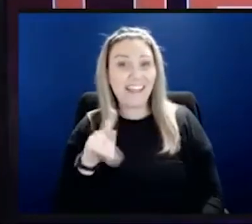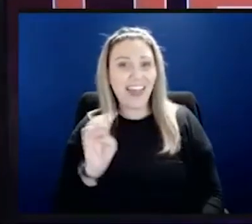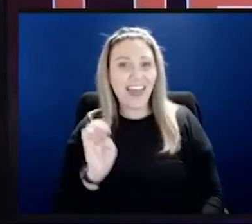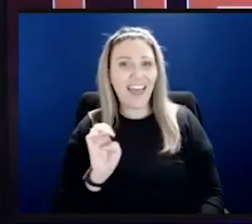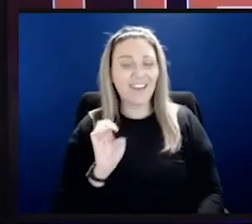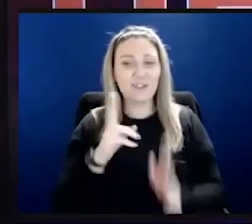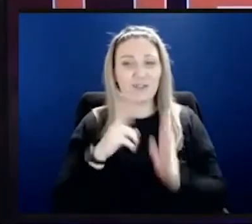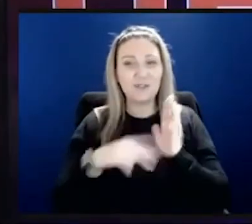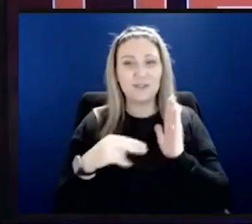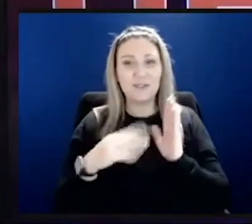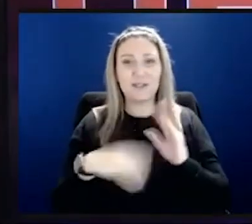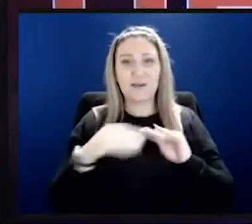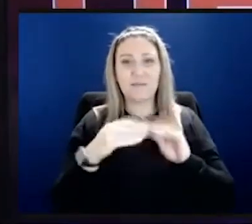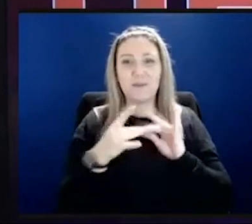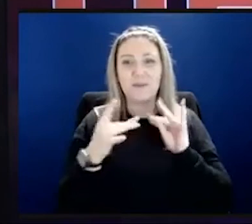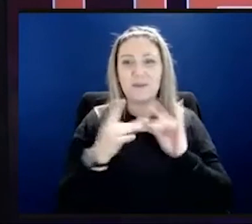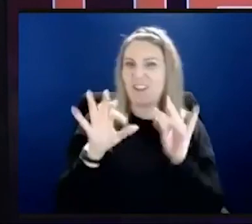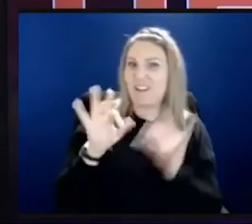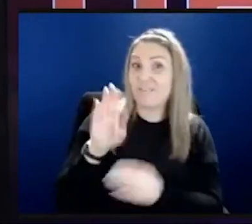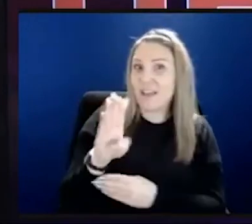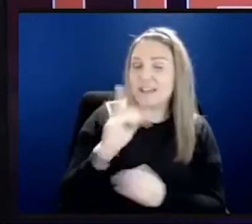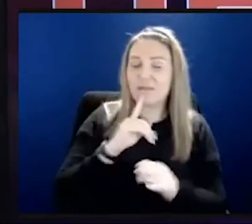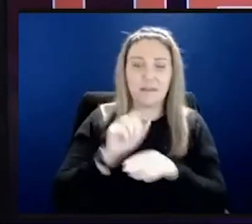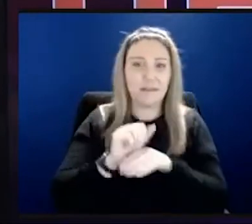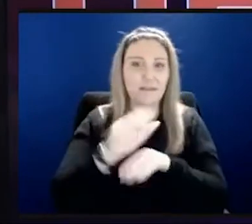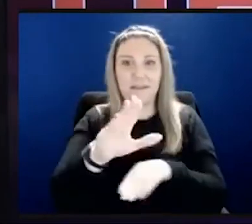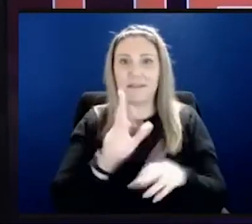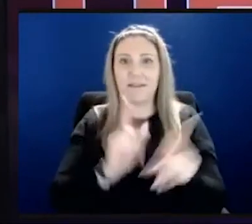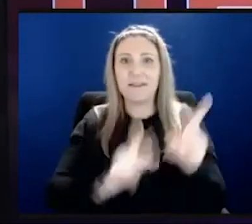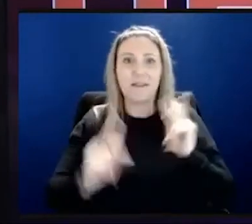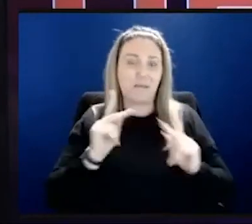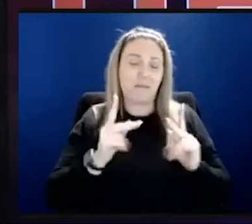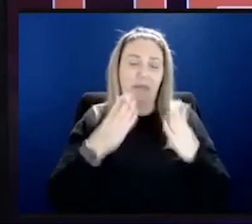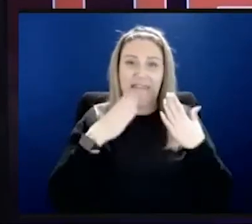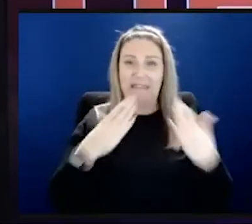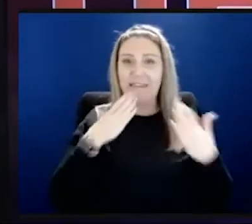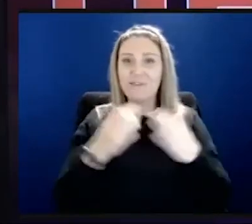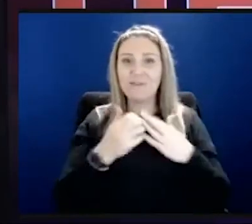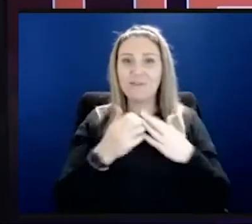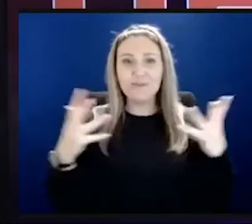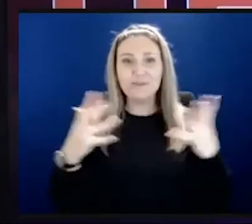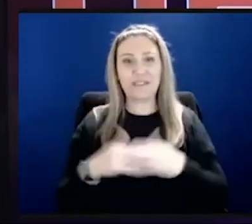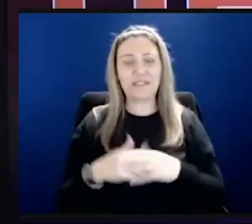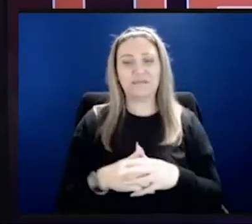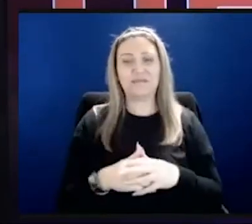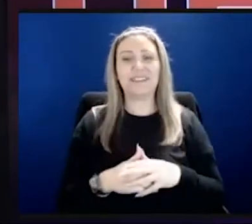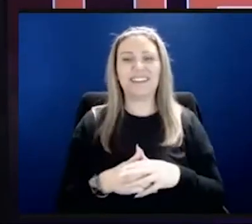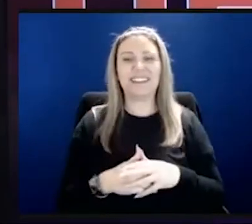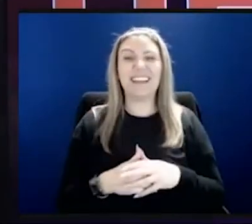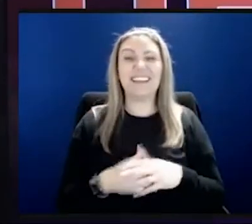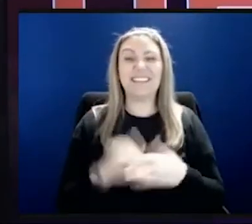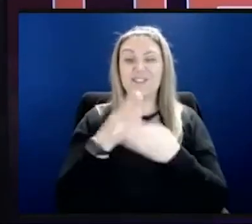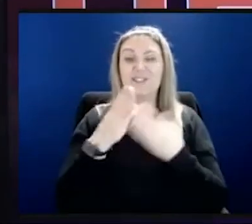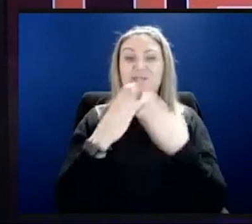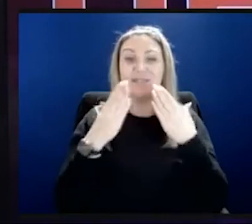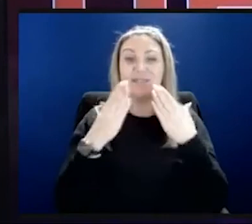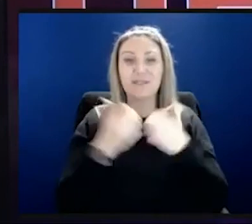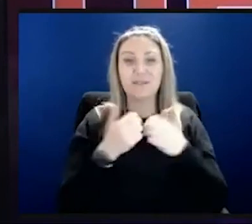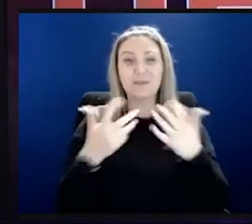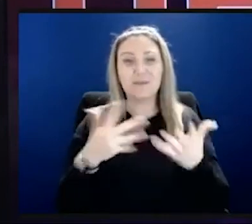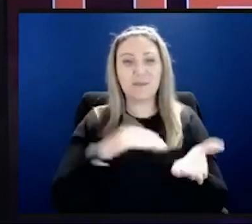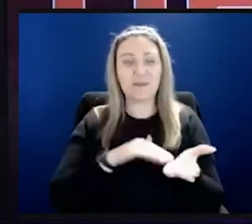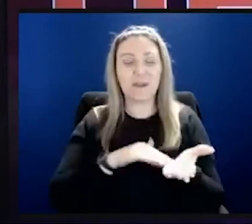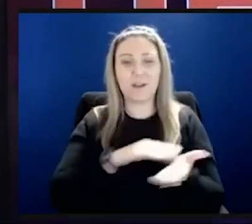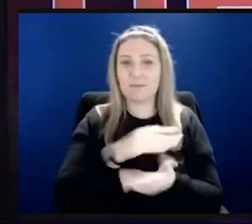thanks on Facebook. They're just rolling in. People are so thankful and want to share their thanks with our doctors. And we want to make sure all of you have all